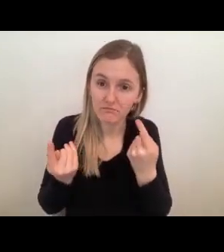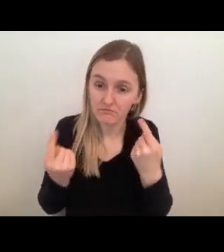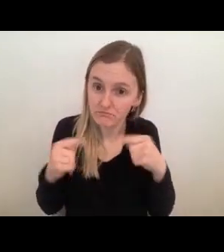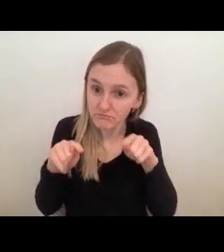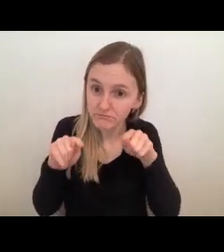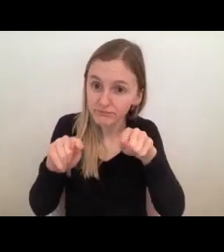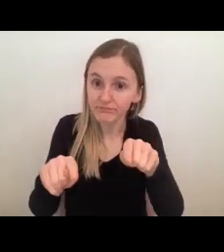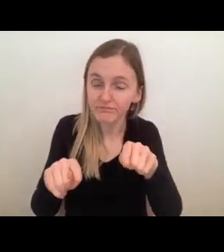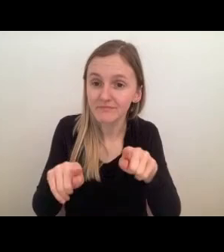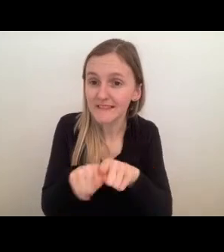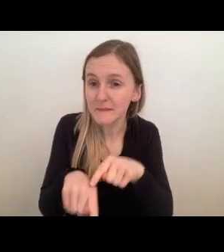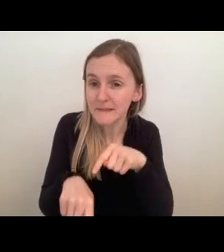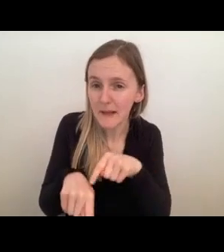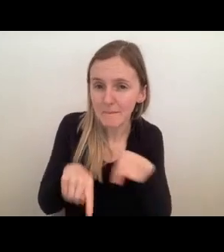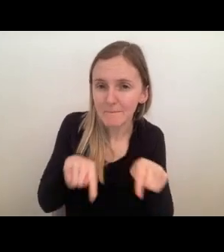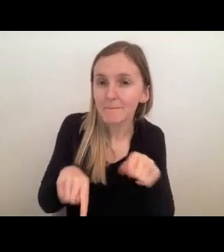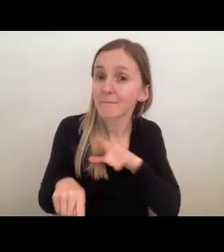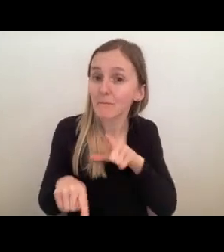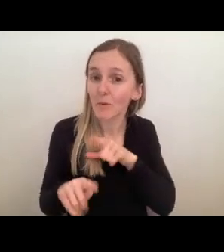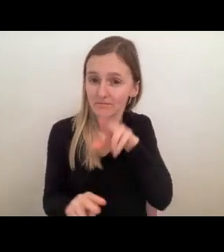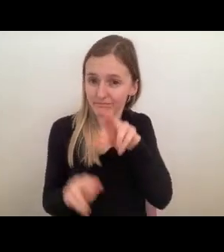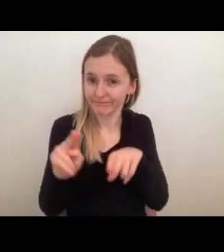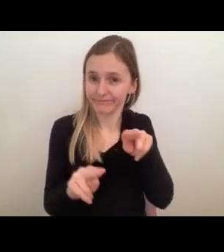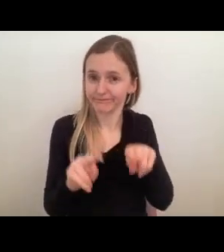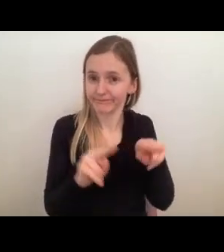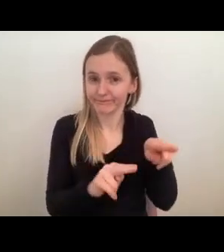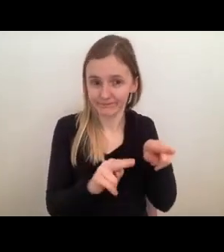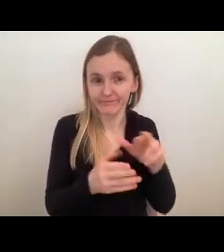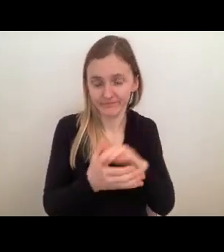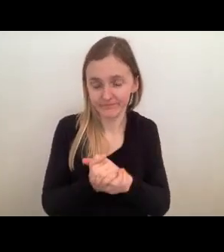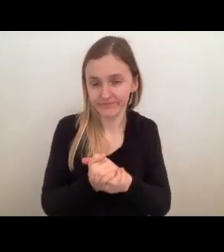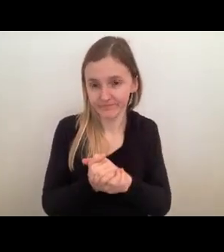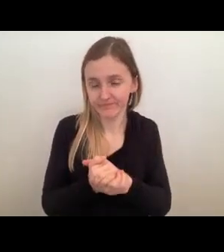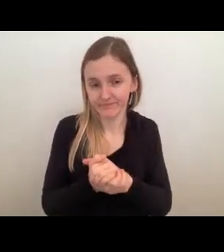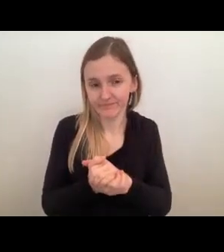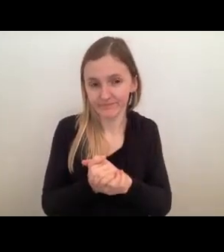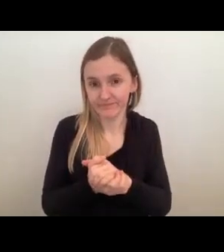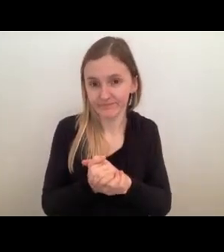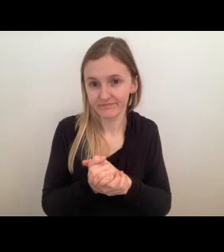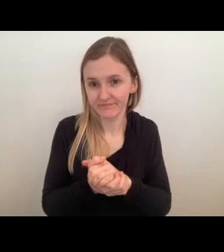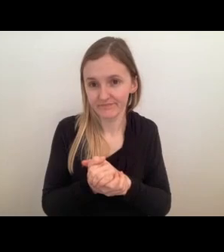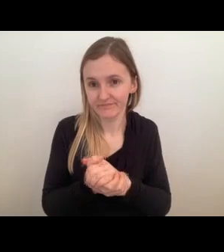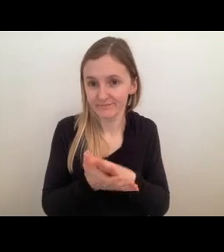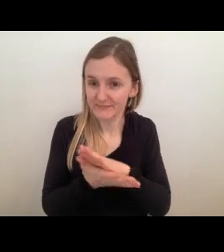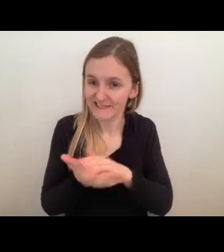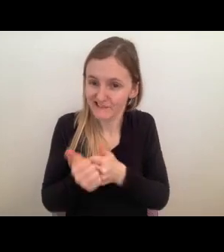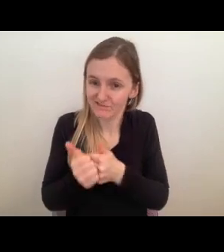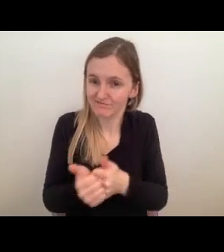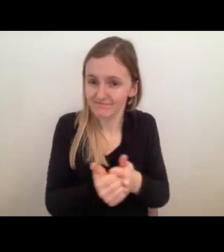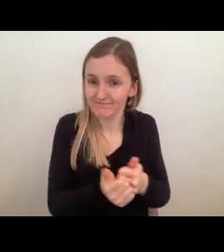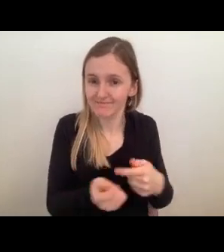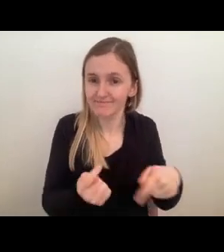assessment, that's what that's there for, and then to help support our young people as well.